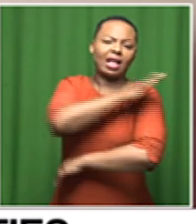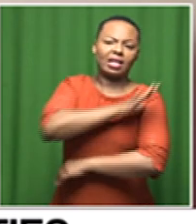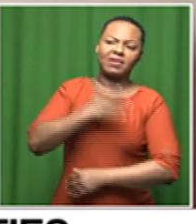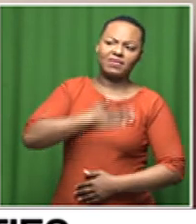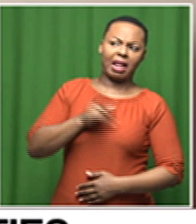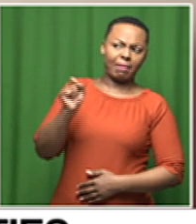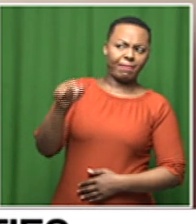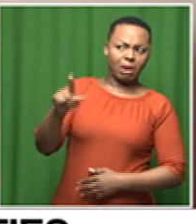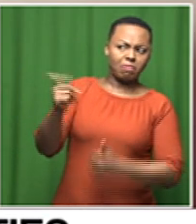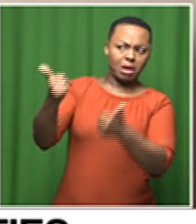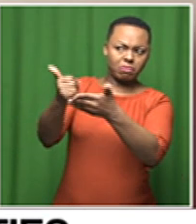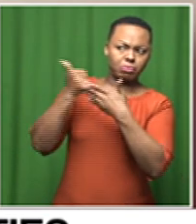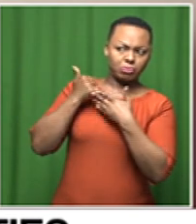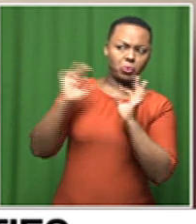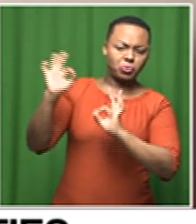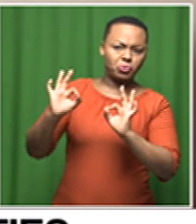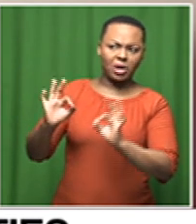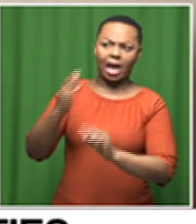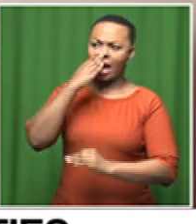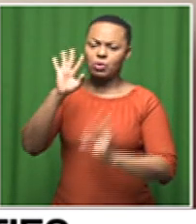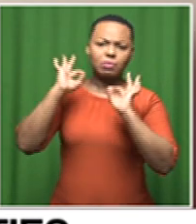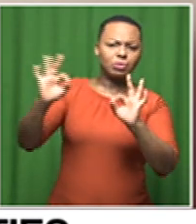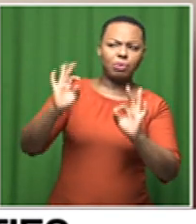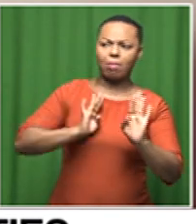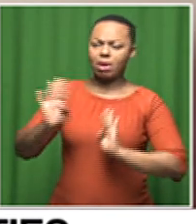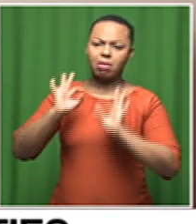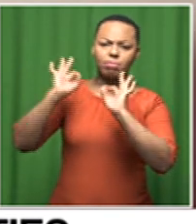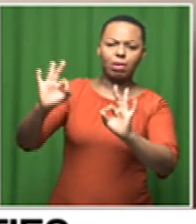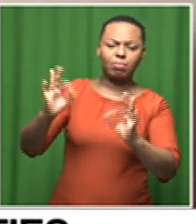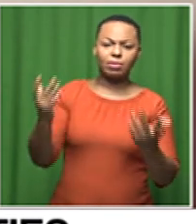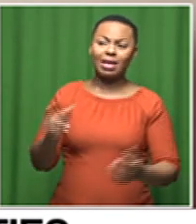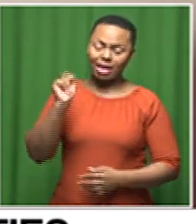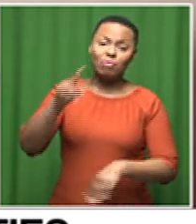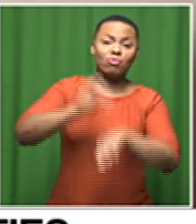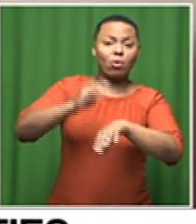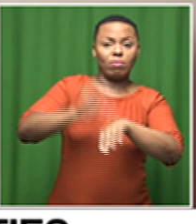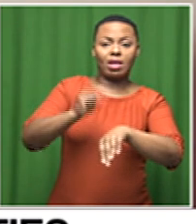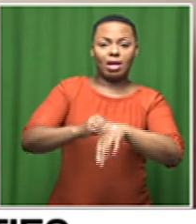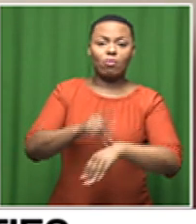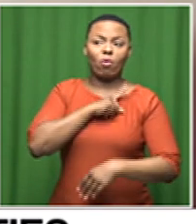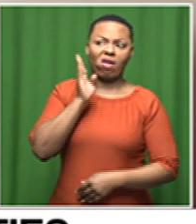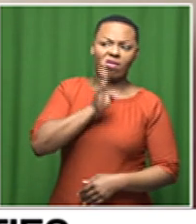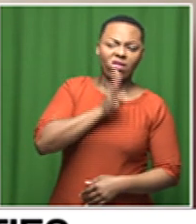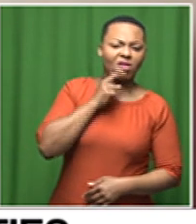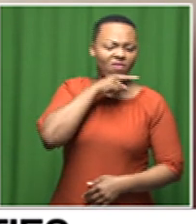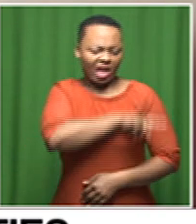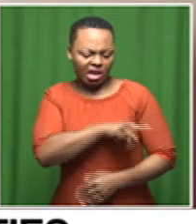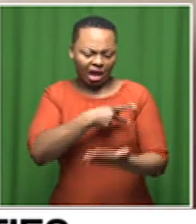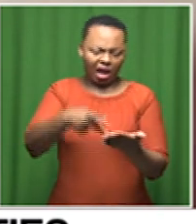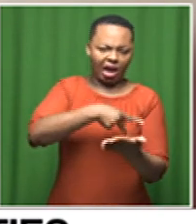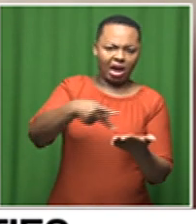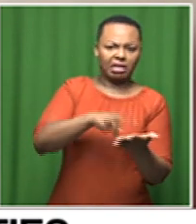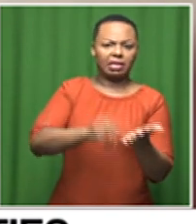feel like the treatment is better than their local clinic, which is problematic at some point in most cases, because when